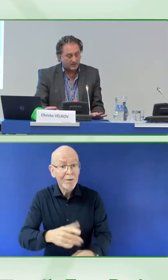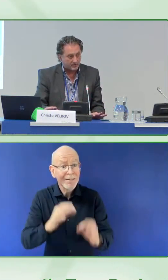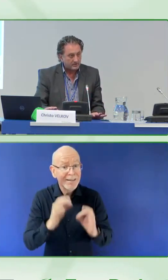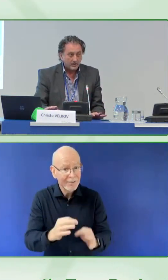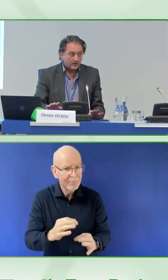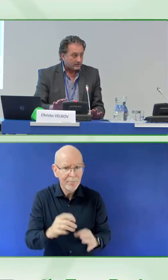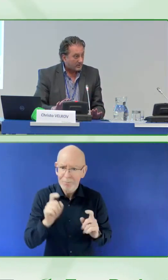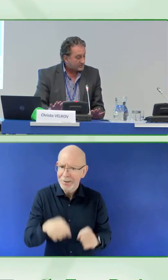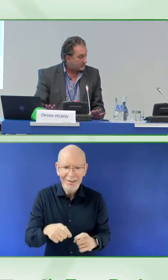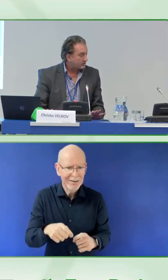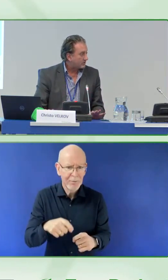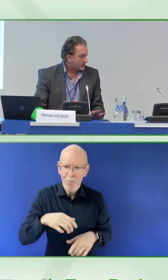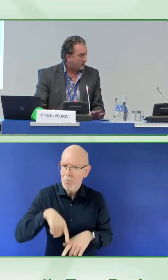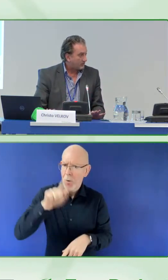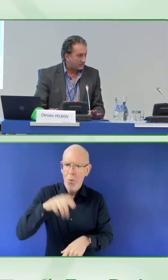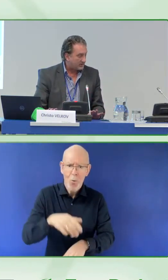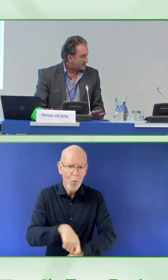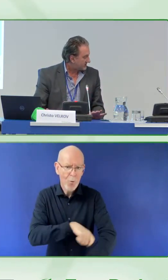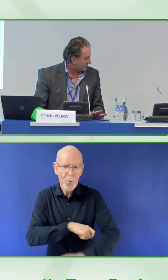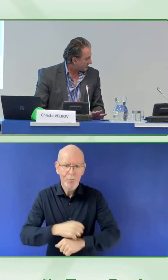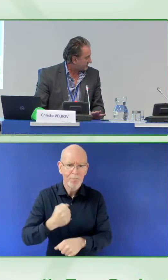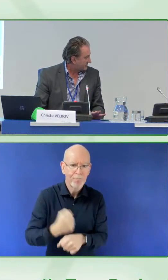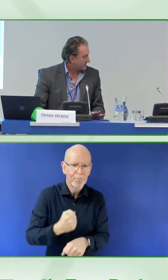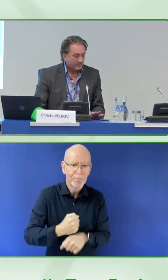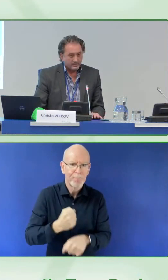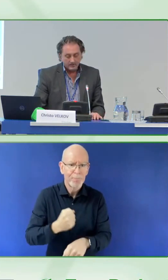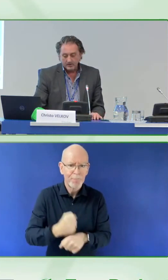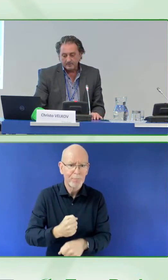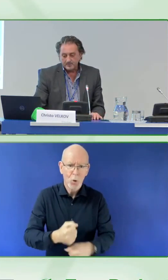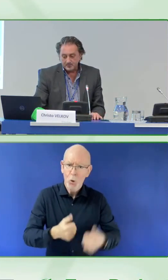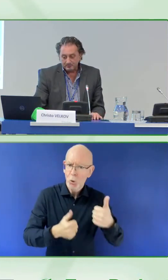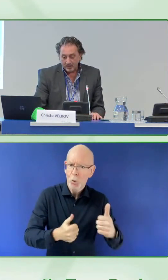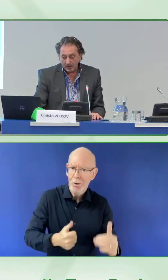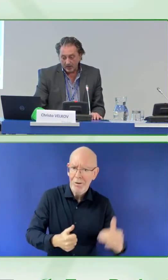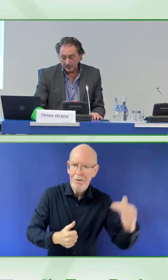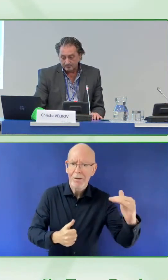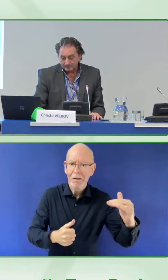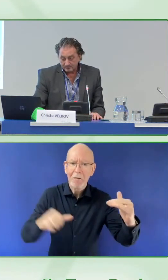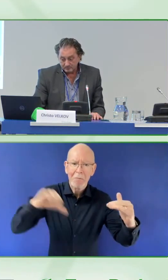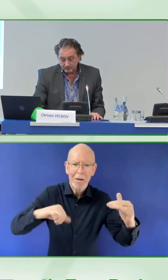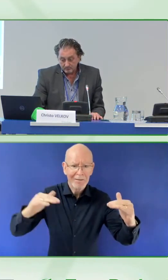of us together, the bad's not going to go away by itself.